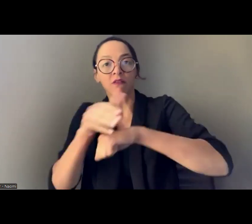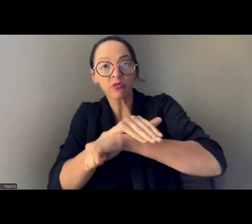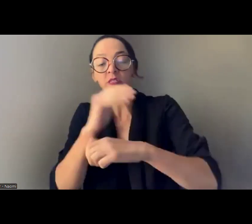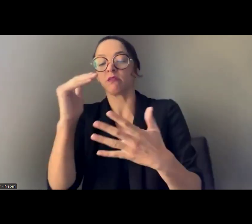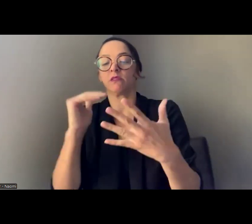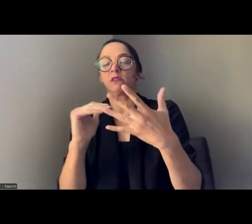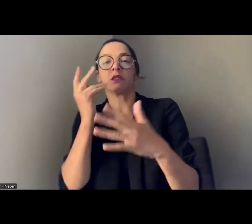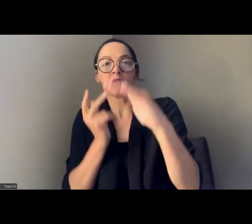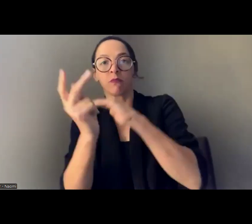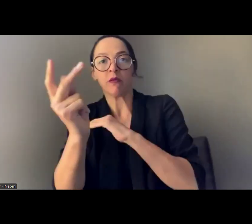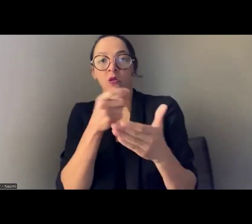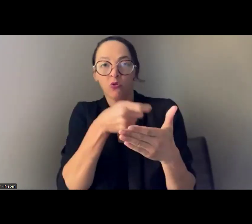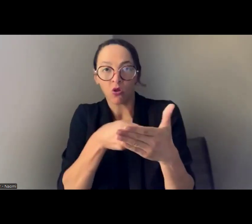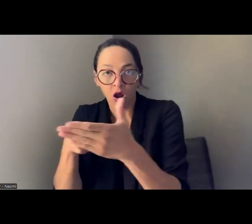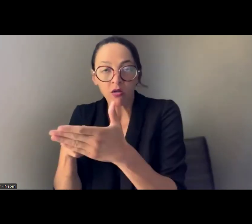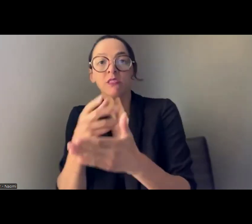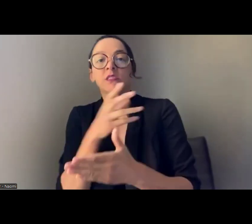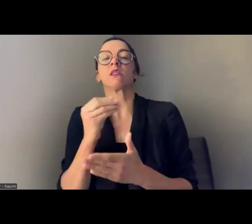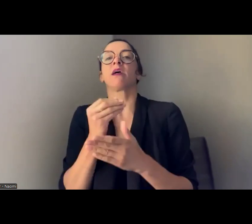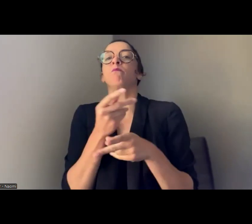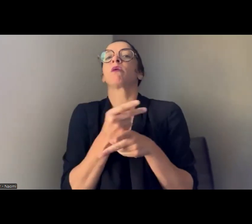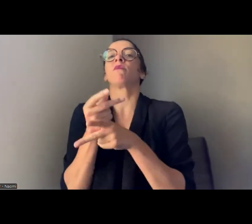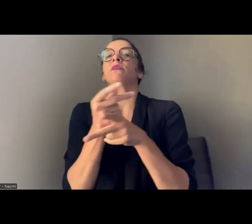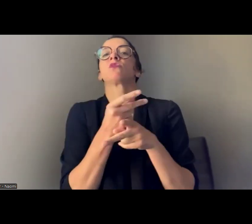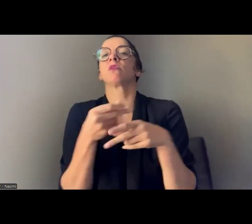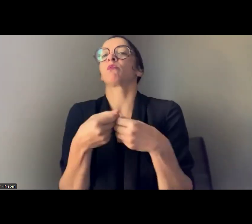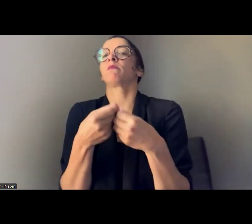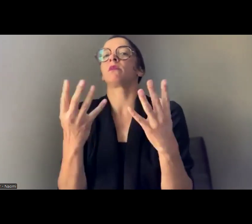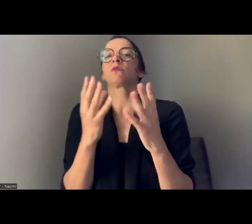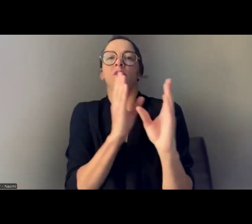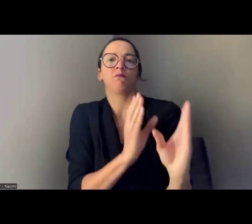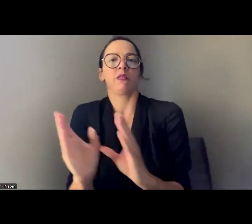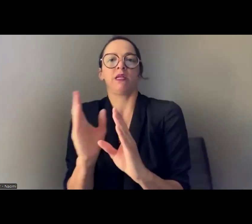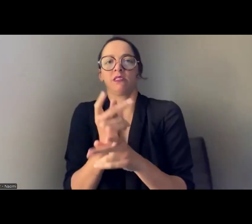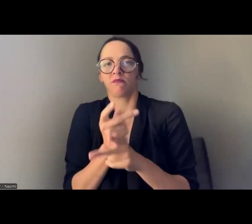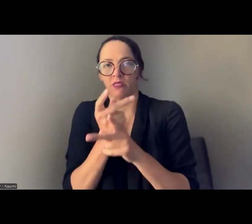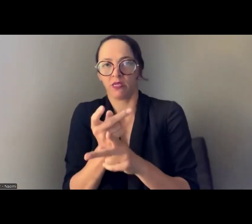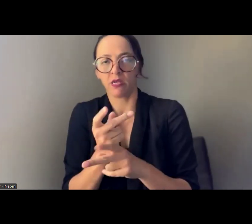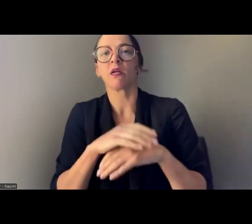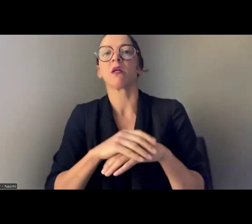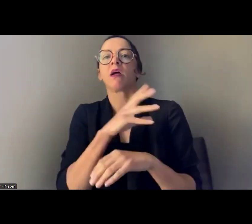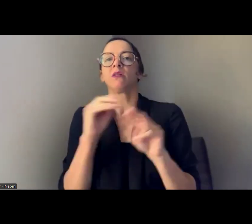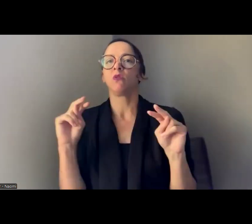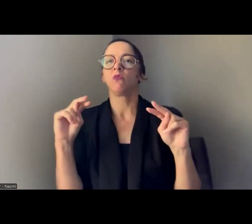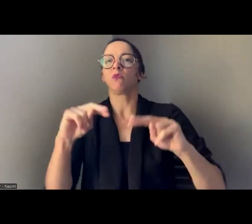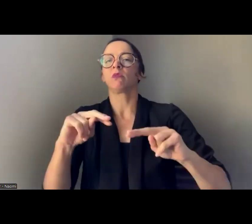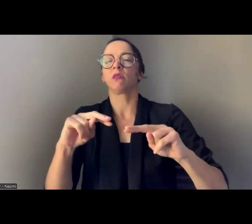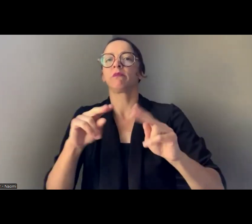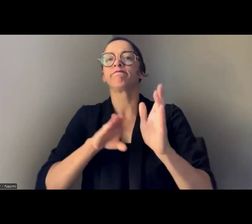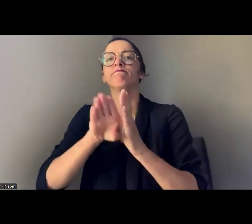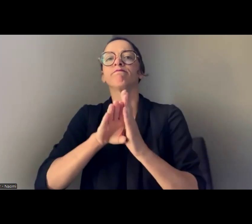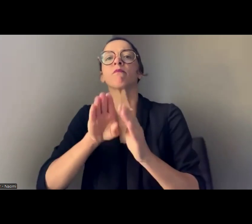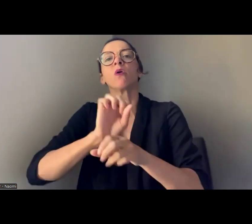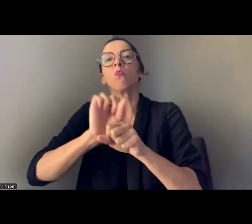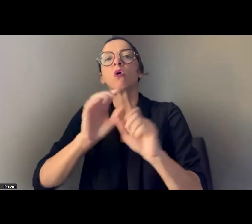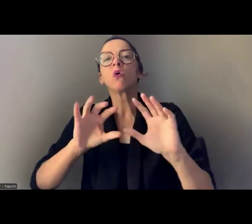provisional plans of care, and then creating a stakeholder process or work group to work on HCBS delivery through managed